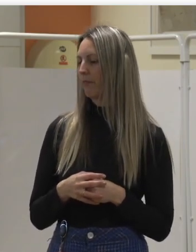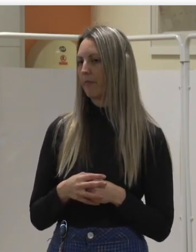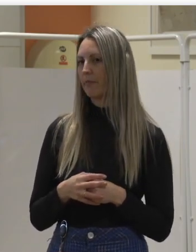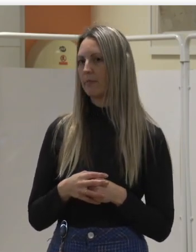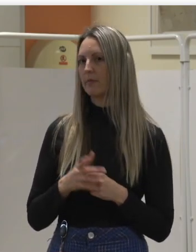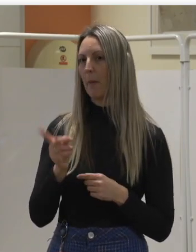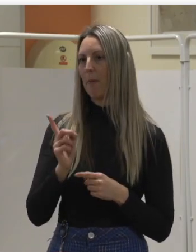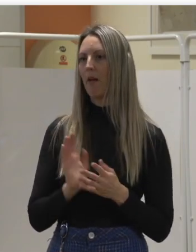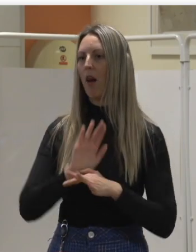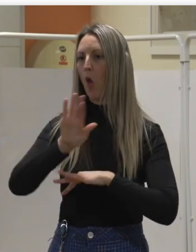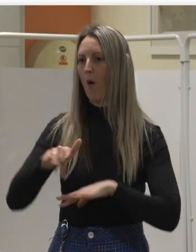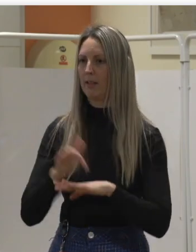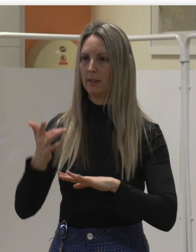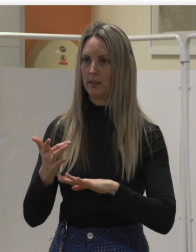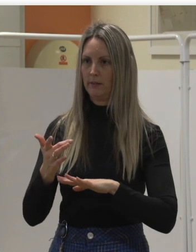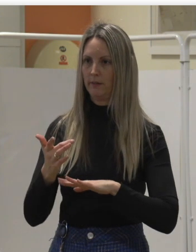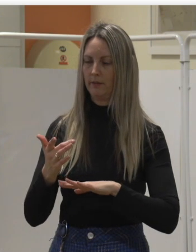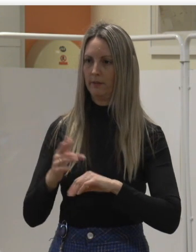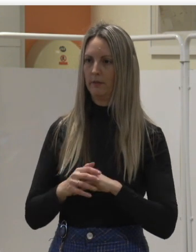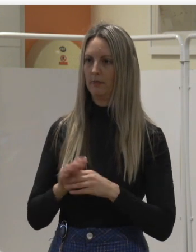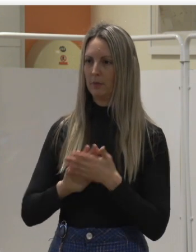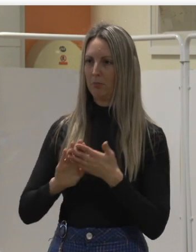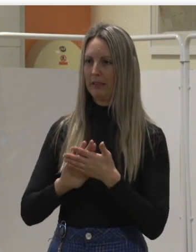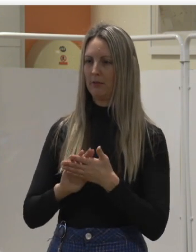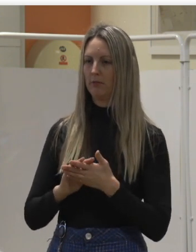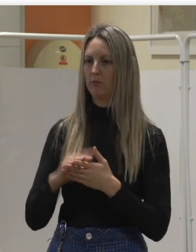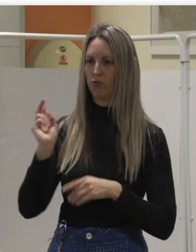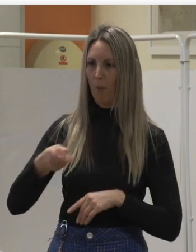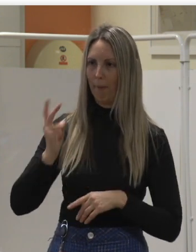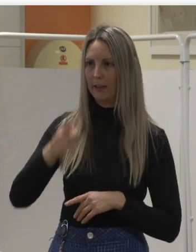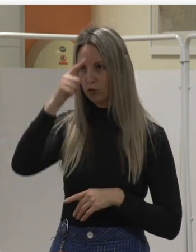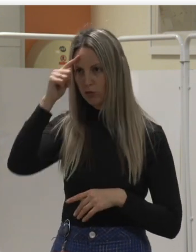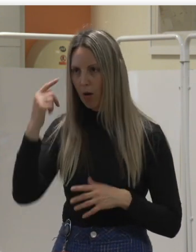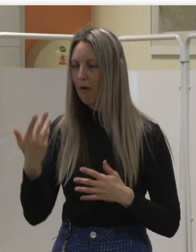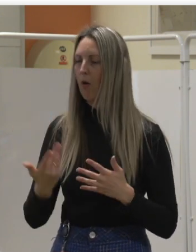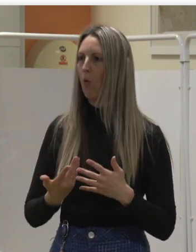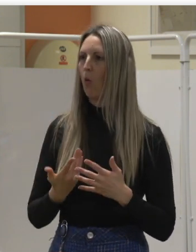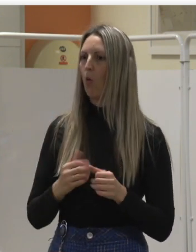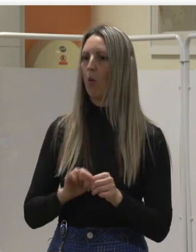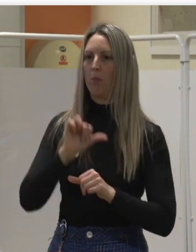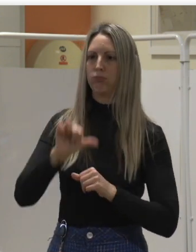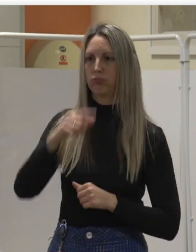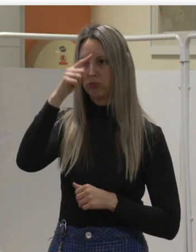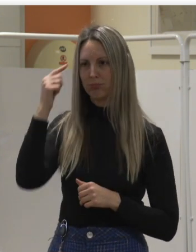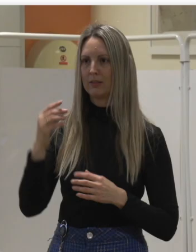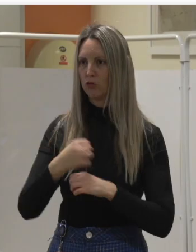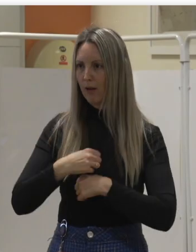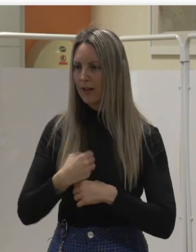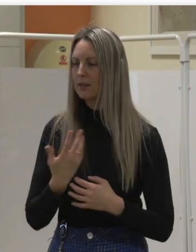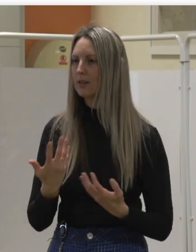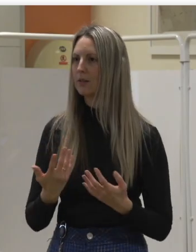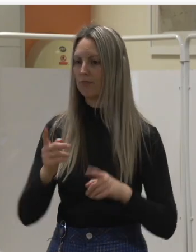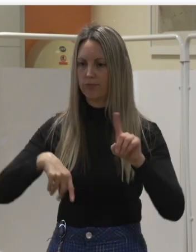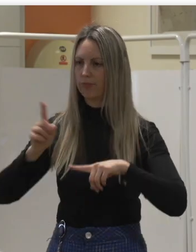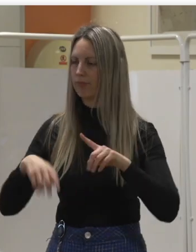who are oversensitized? So there is repeated trauma. So we talked about post-traumatic stress of a variety of